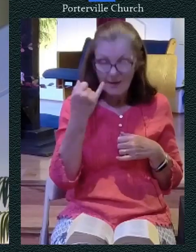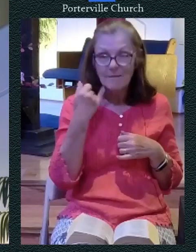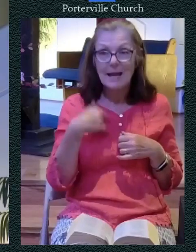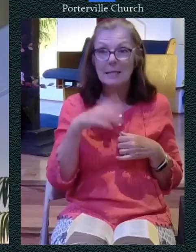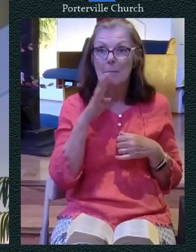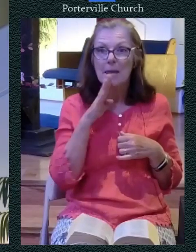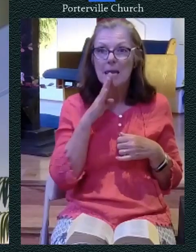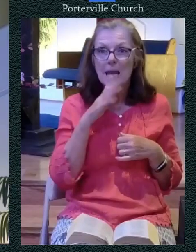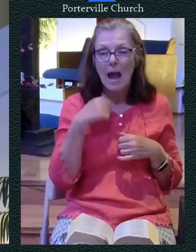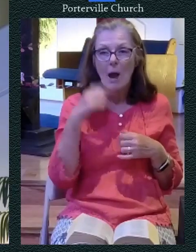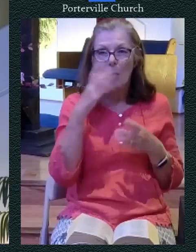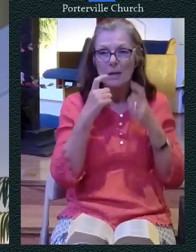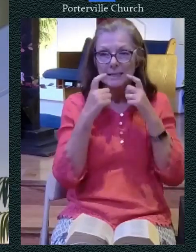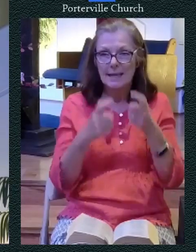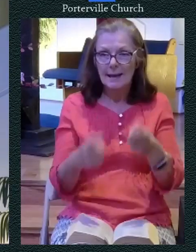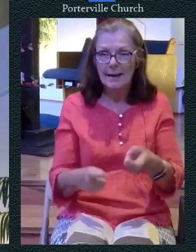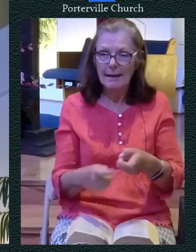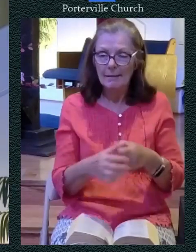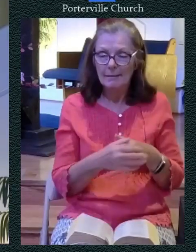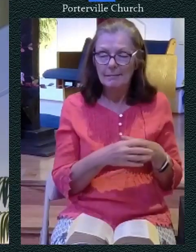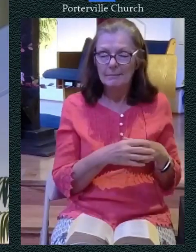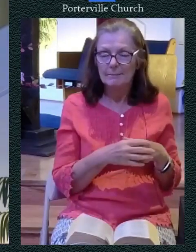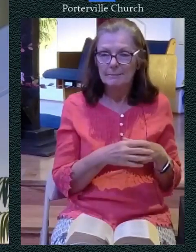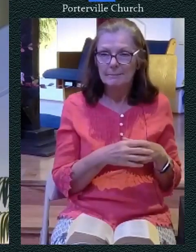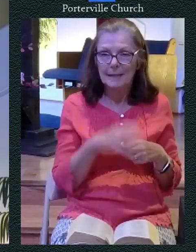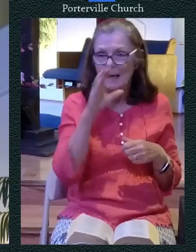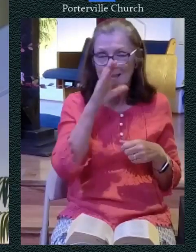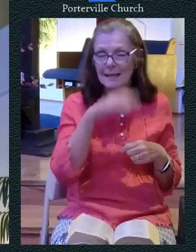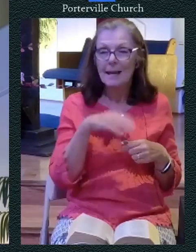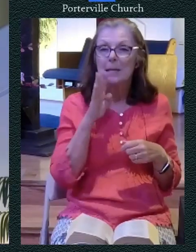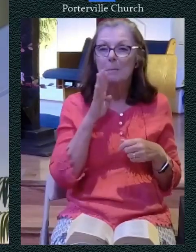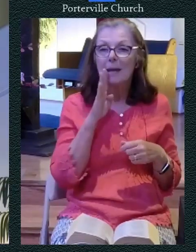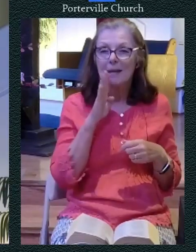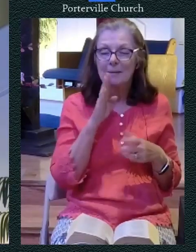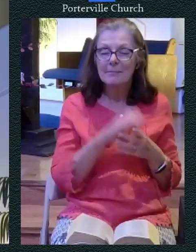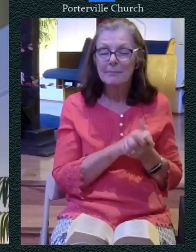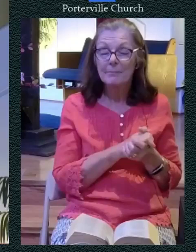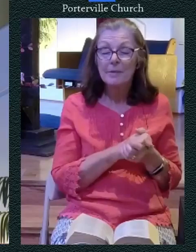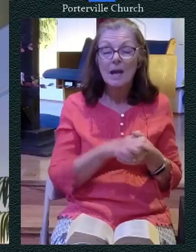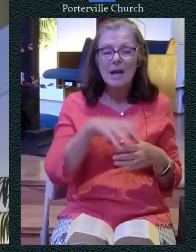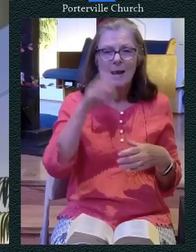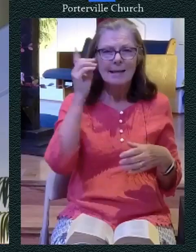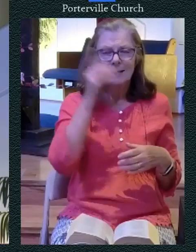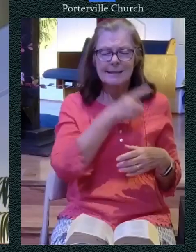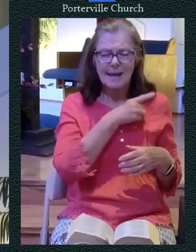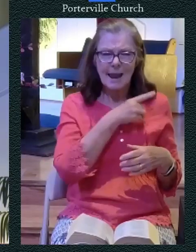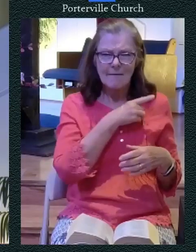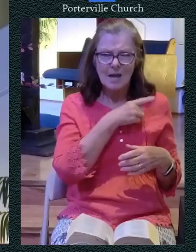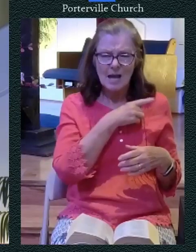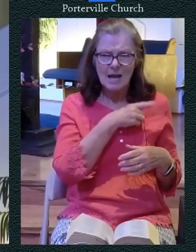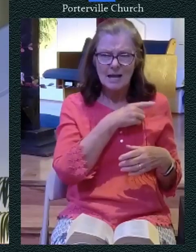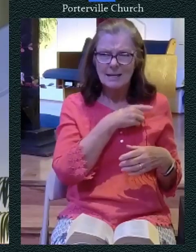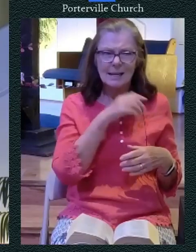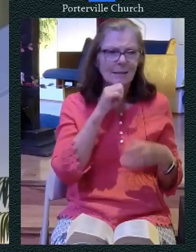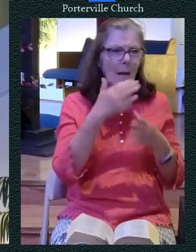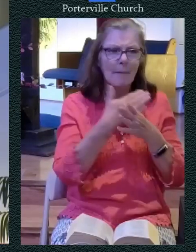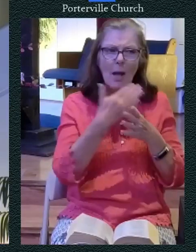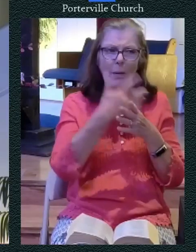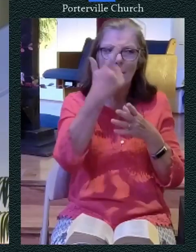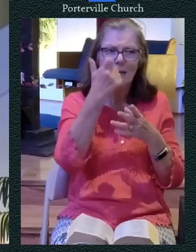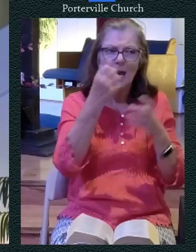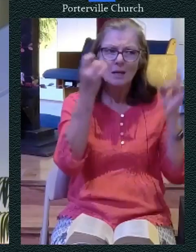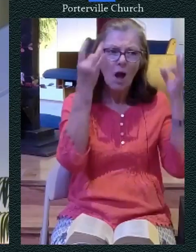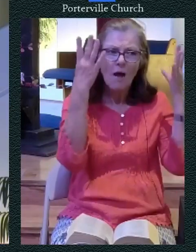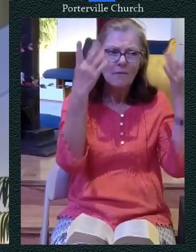So do you see the wrestle there? David is not troubled here because some tragedy has happened. He's troubled here